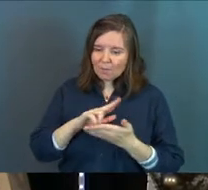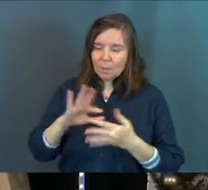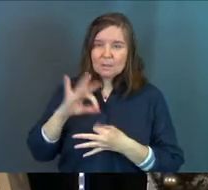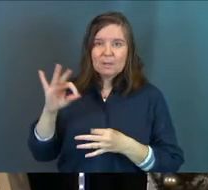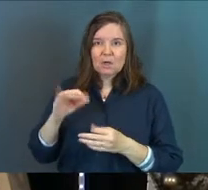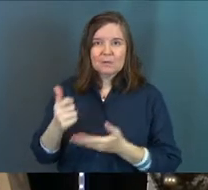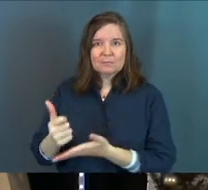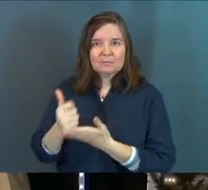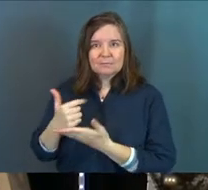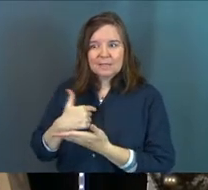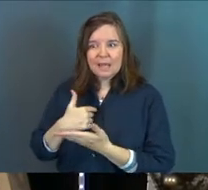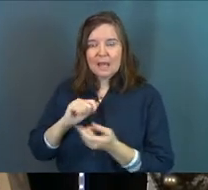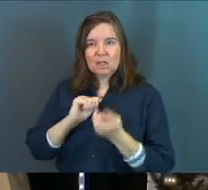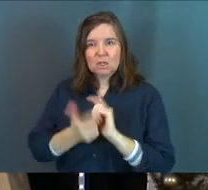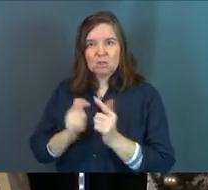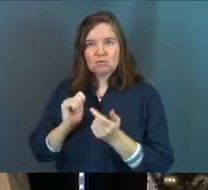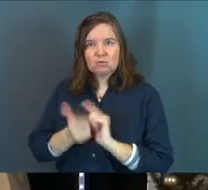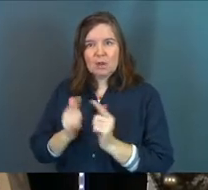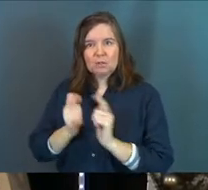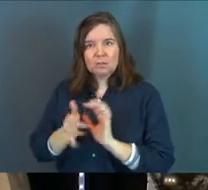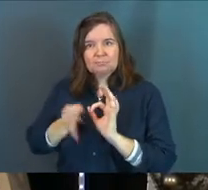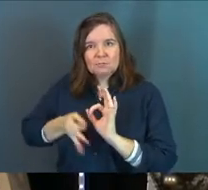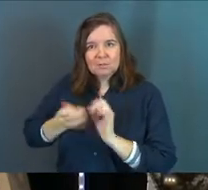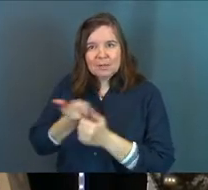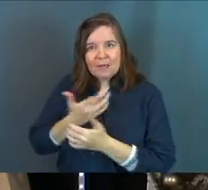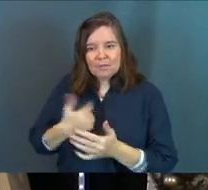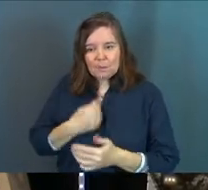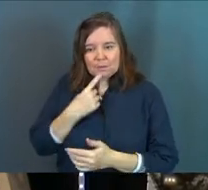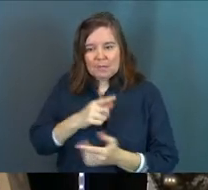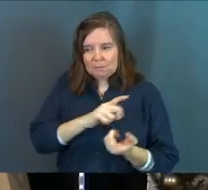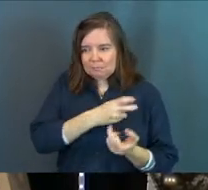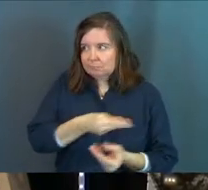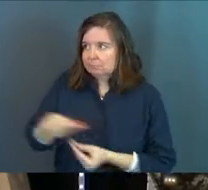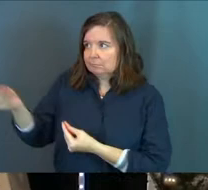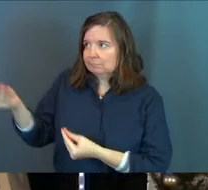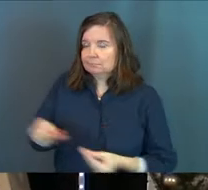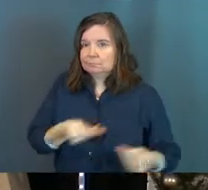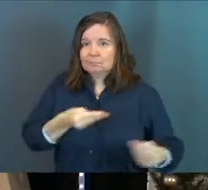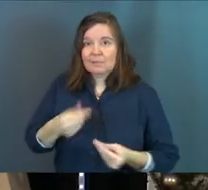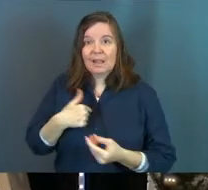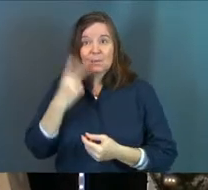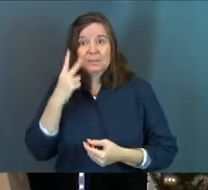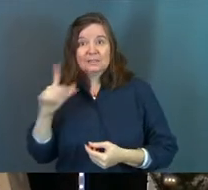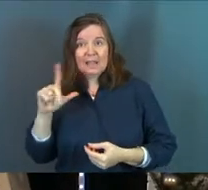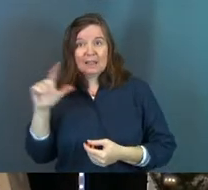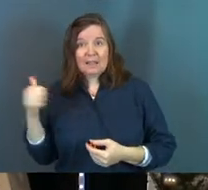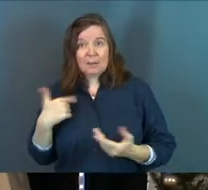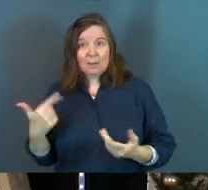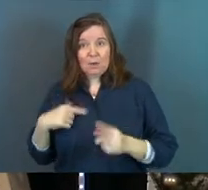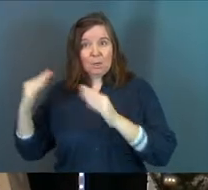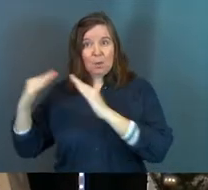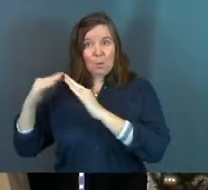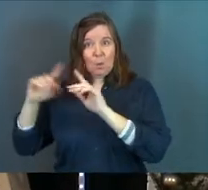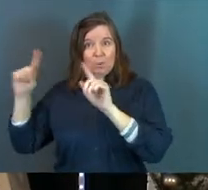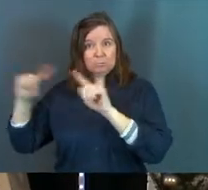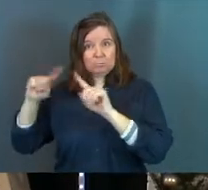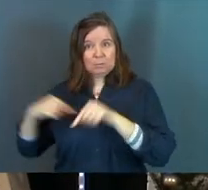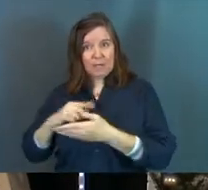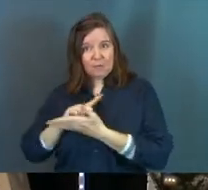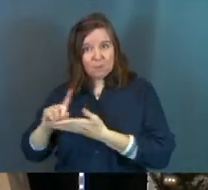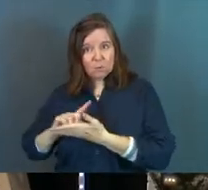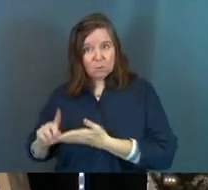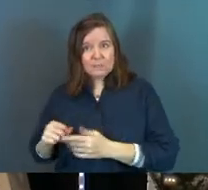Amen. And he translates every single thing that we say. I love how we get to see Linda up here in the corner every single